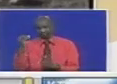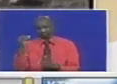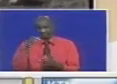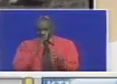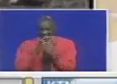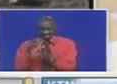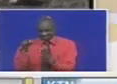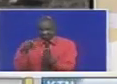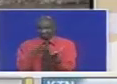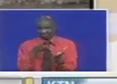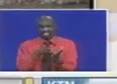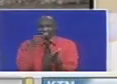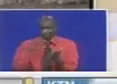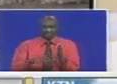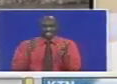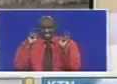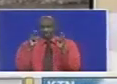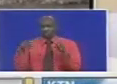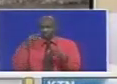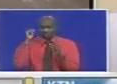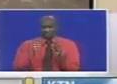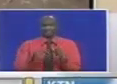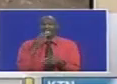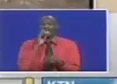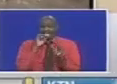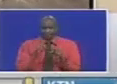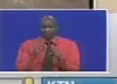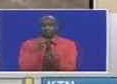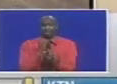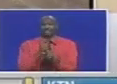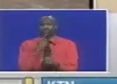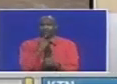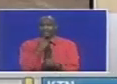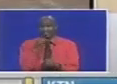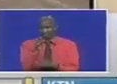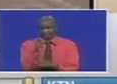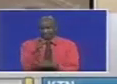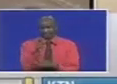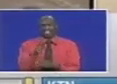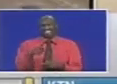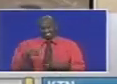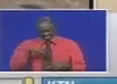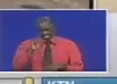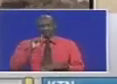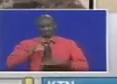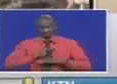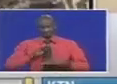MTP2, is that we should be able to make Turkana Basin self-sustaining. The